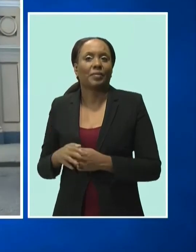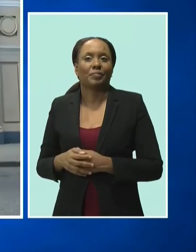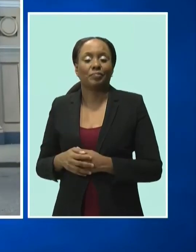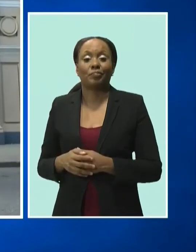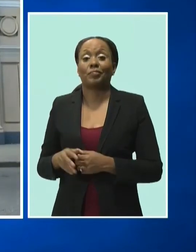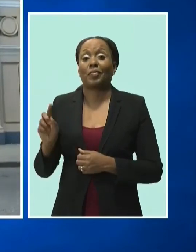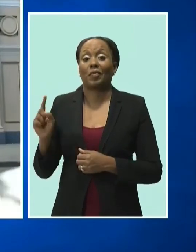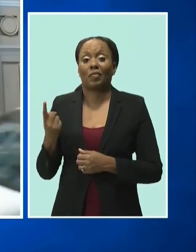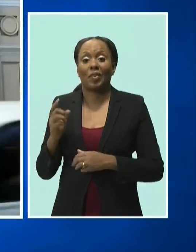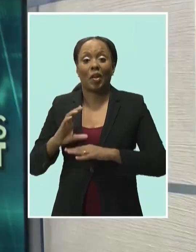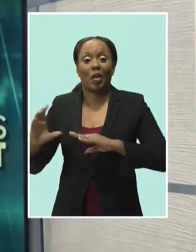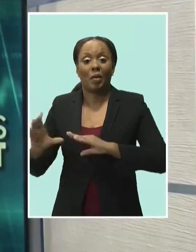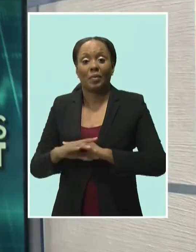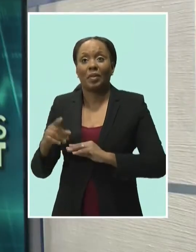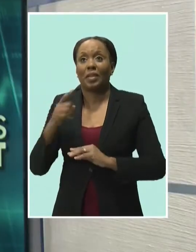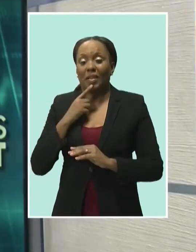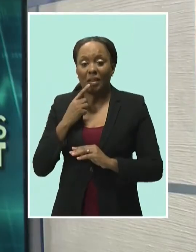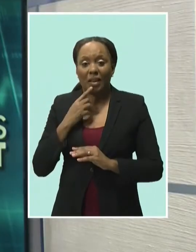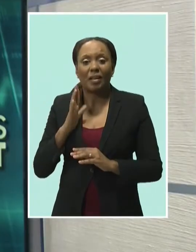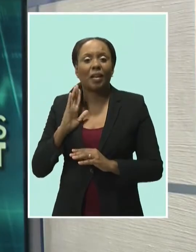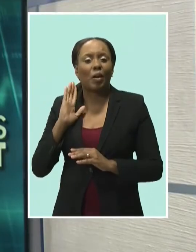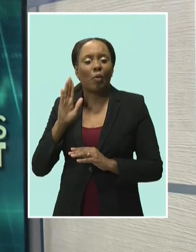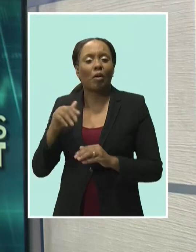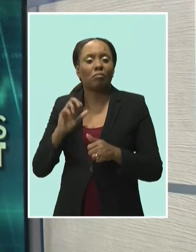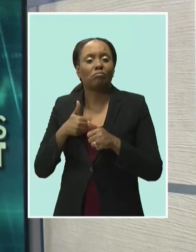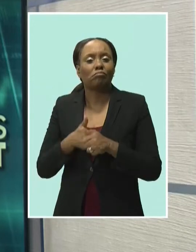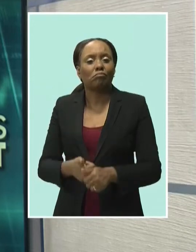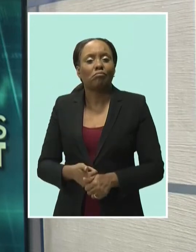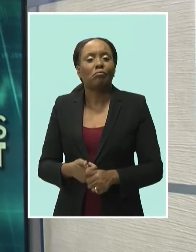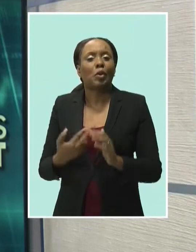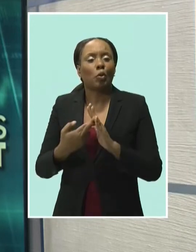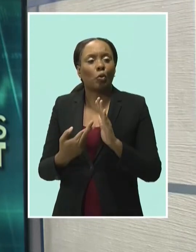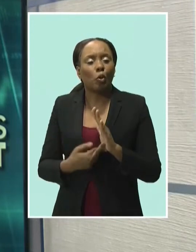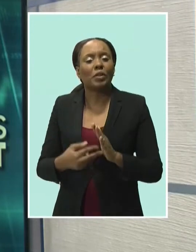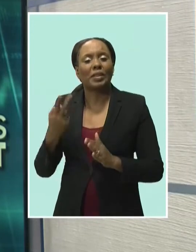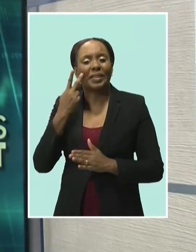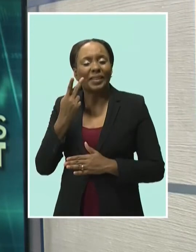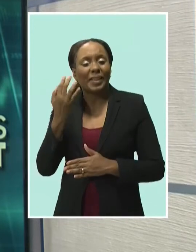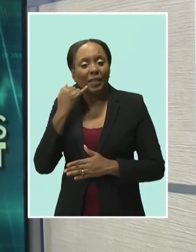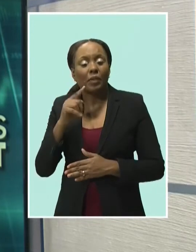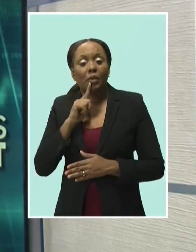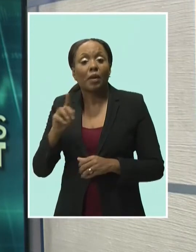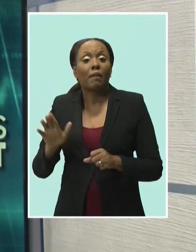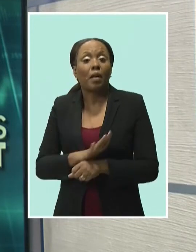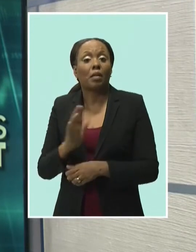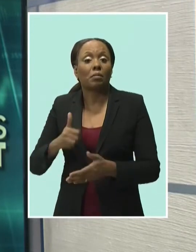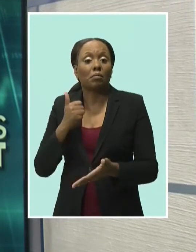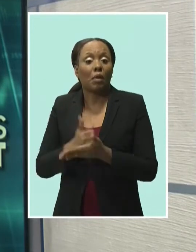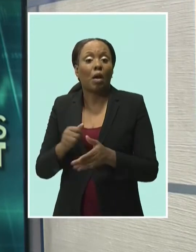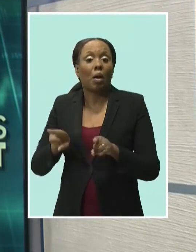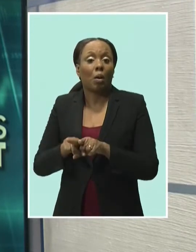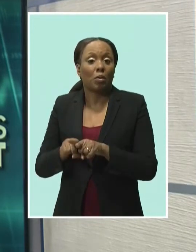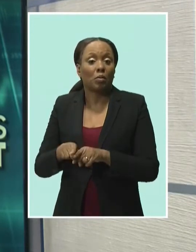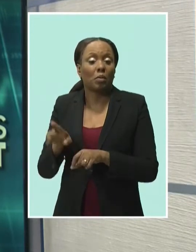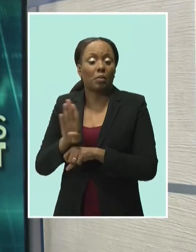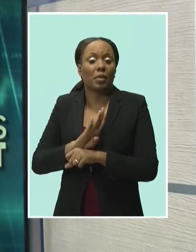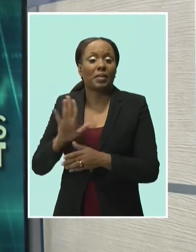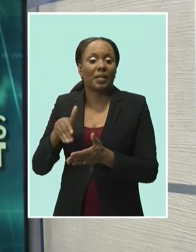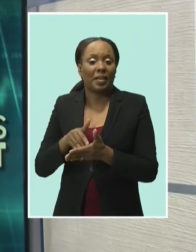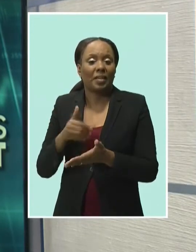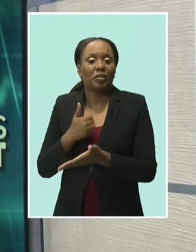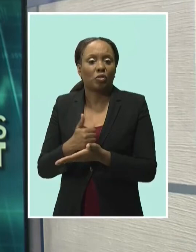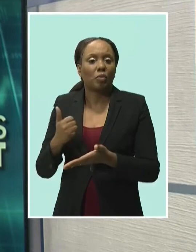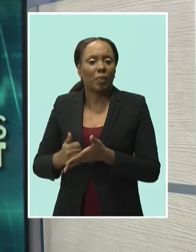said the transactions are all subject to regulatory approval, including from the Central Bank of Barbados, and are expected to be